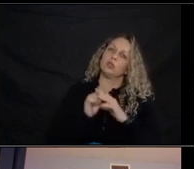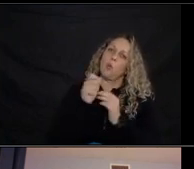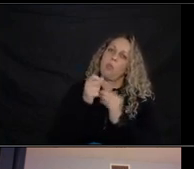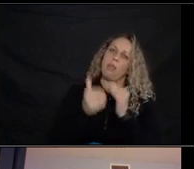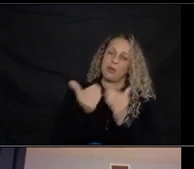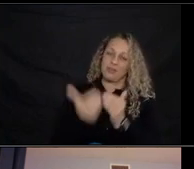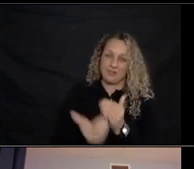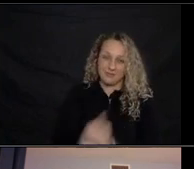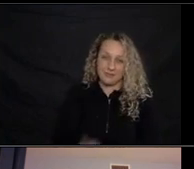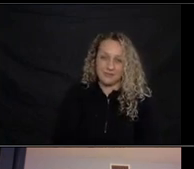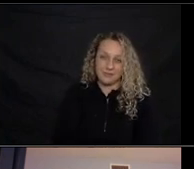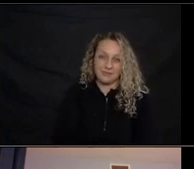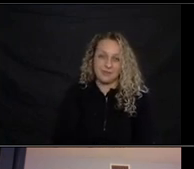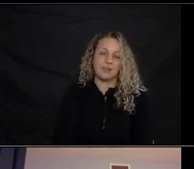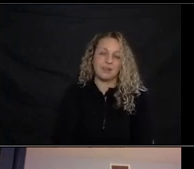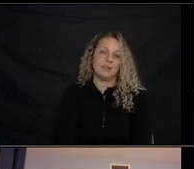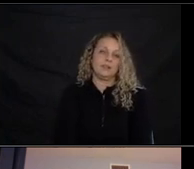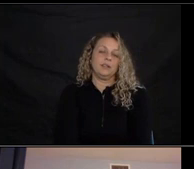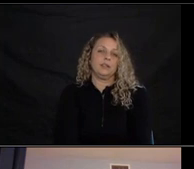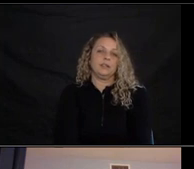process.